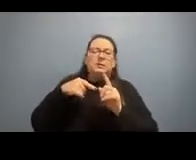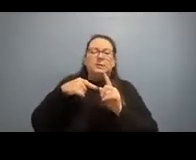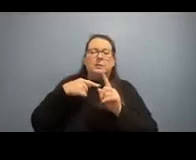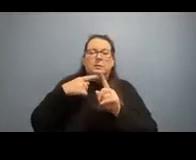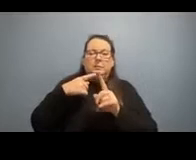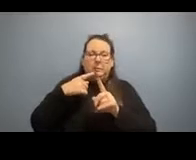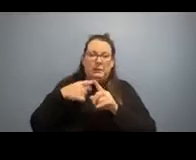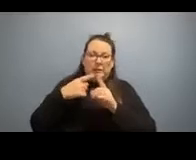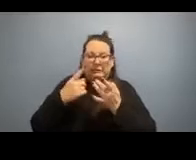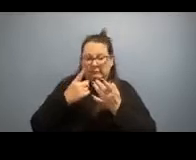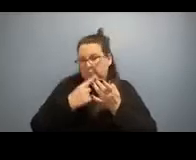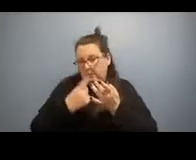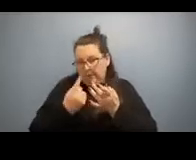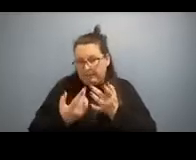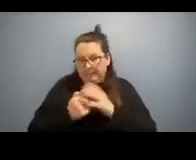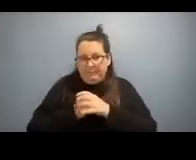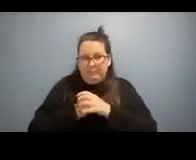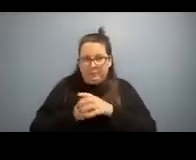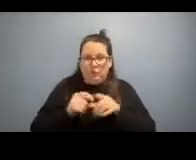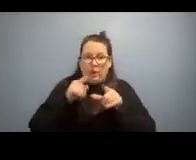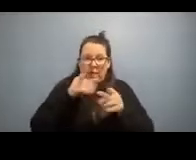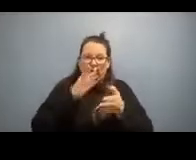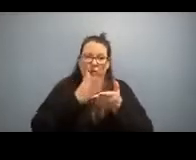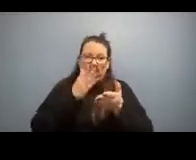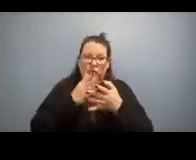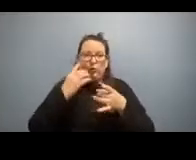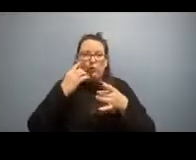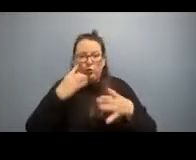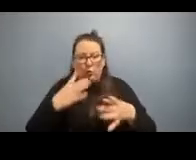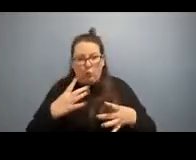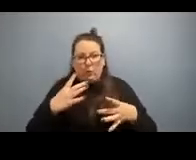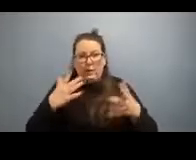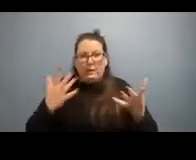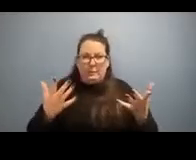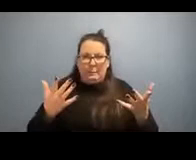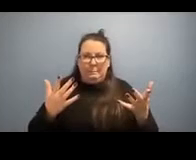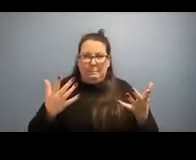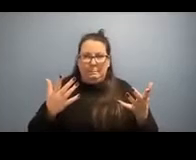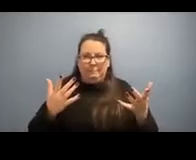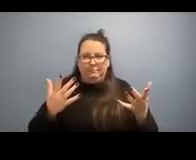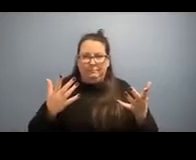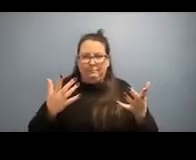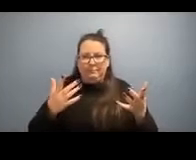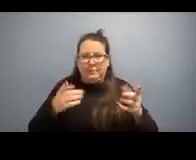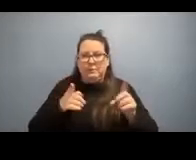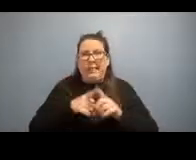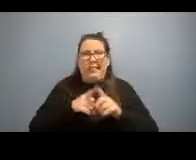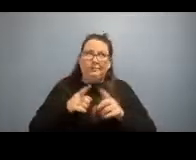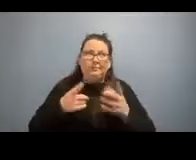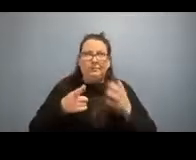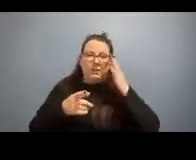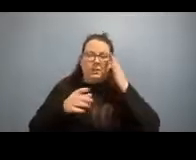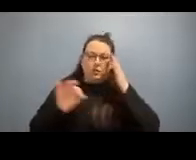here. And I guess what this really shows is that unlike a lot of other times in the past,